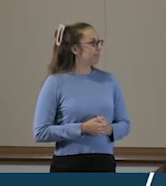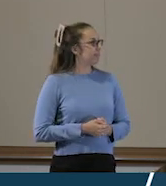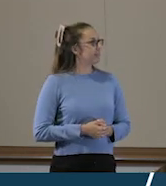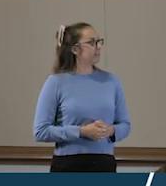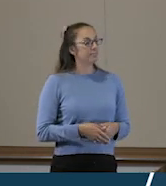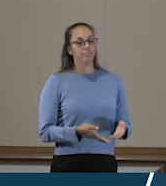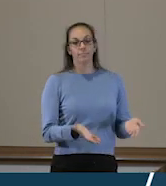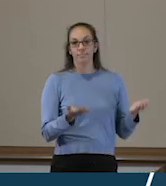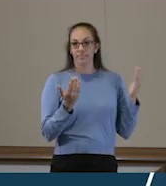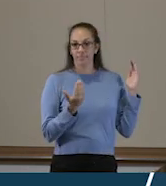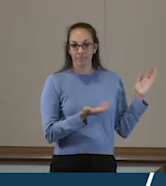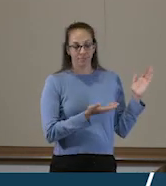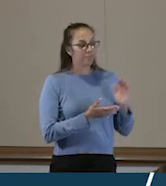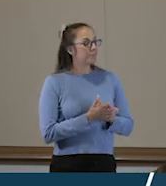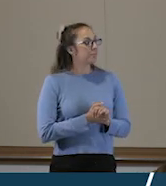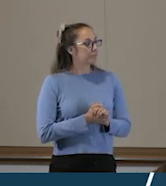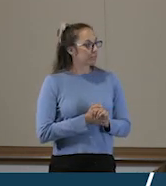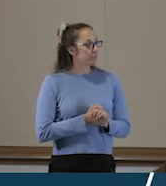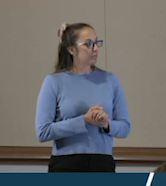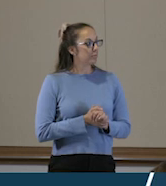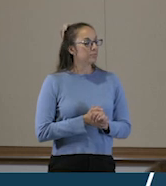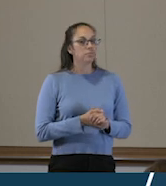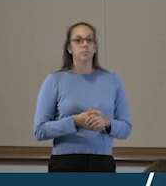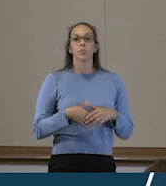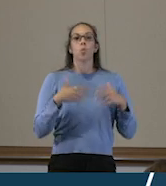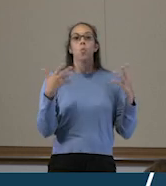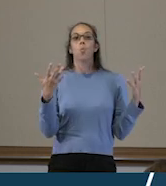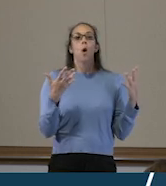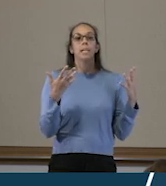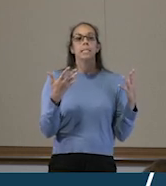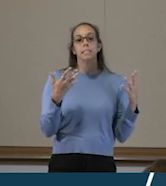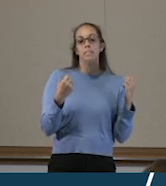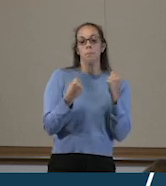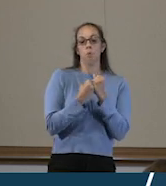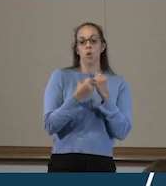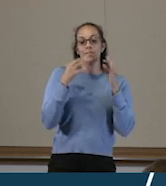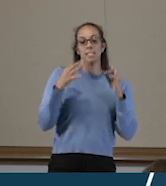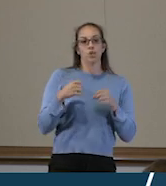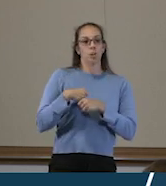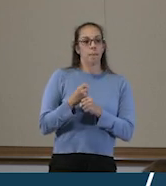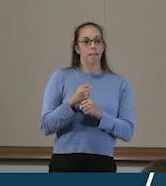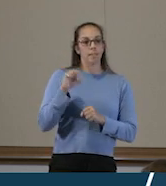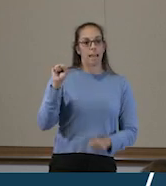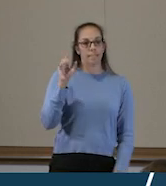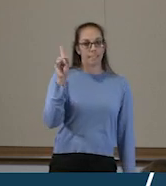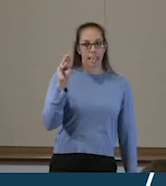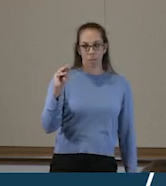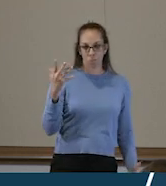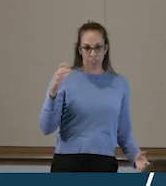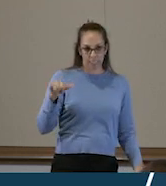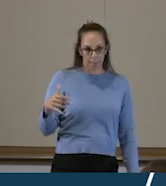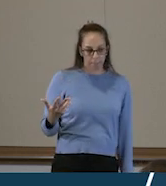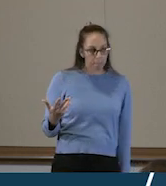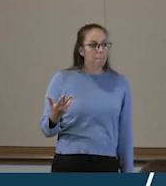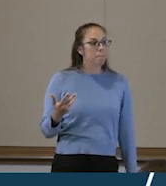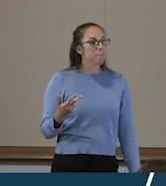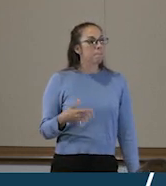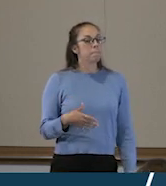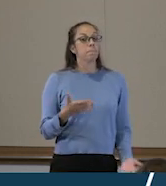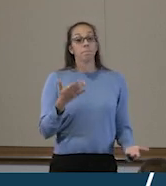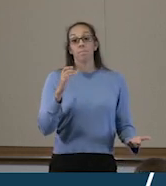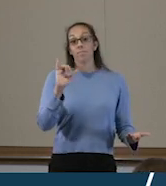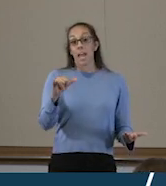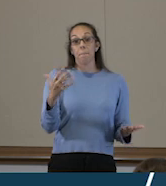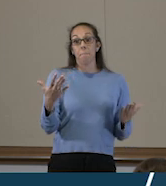Okay, so we're going to start off. What is supported decision making, right? Many of you who have come to this presentation today, that might be the first question